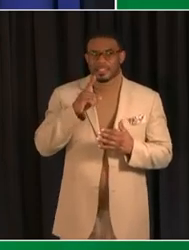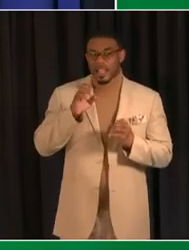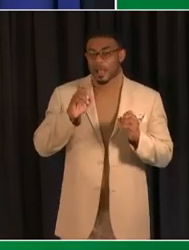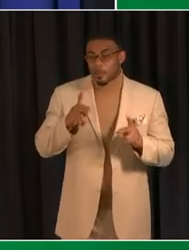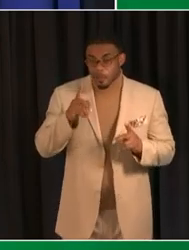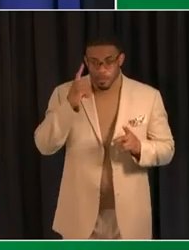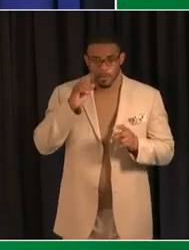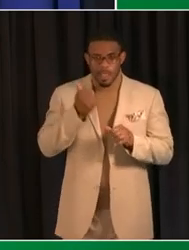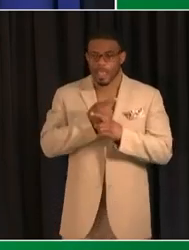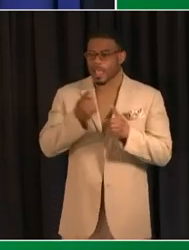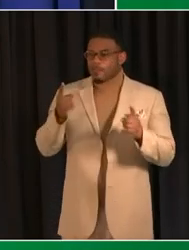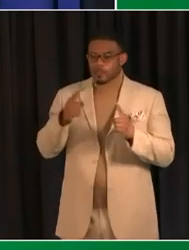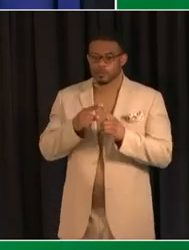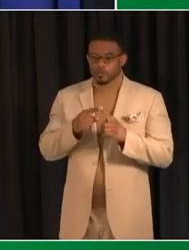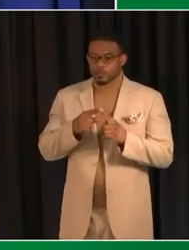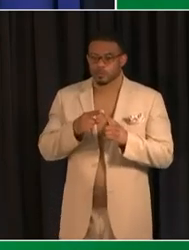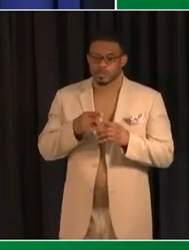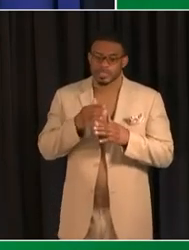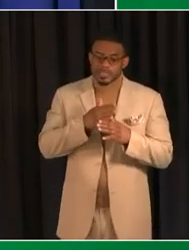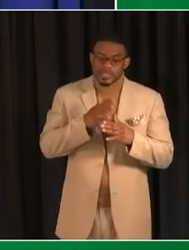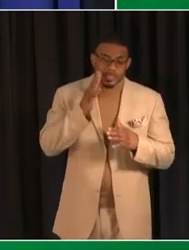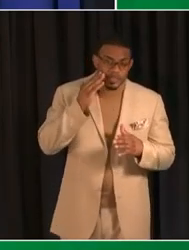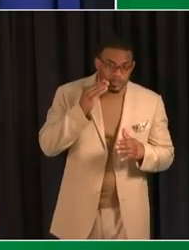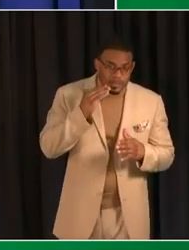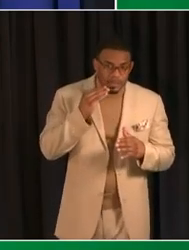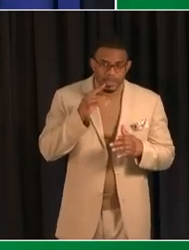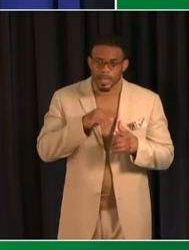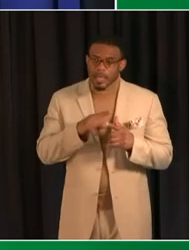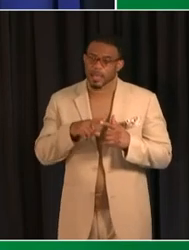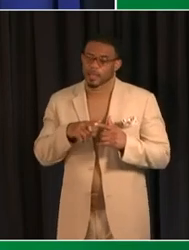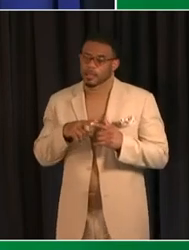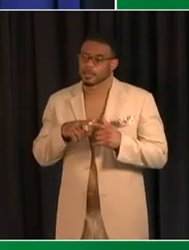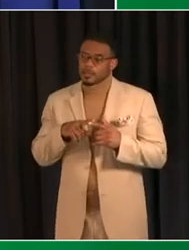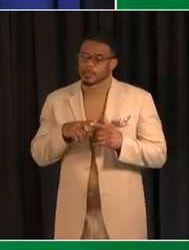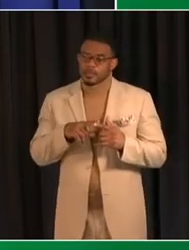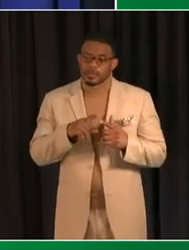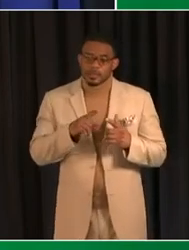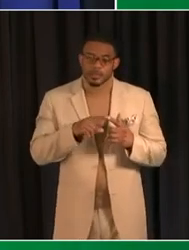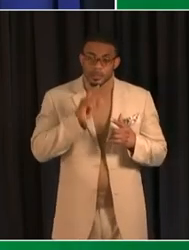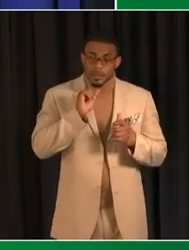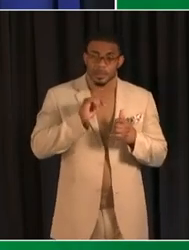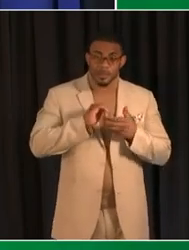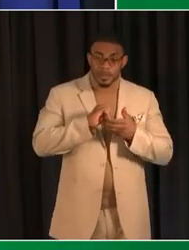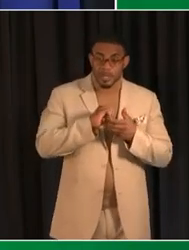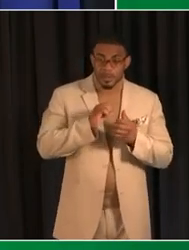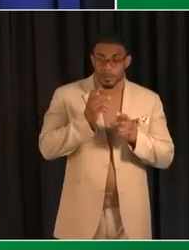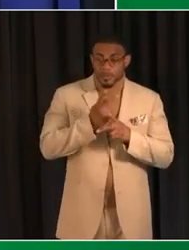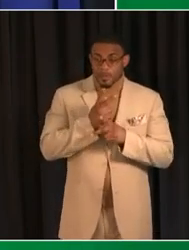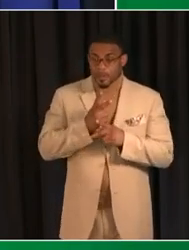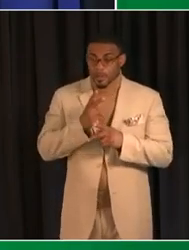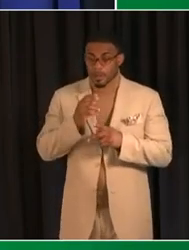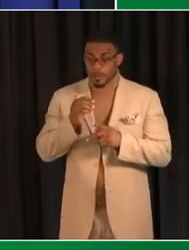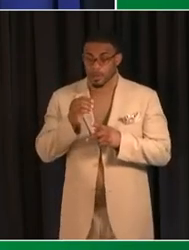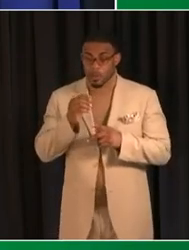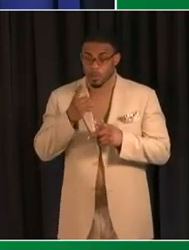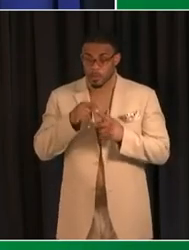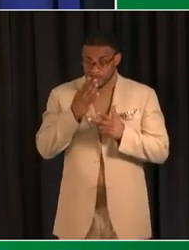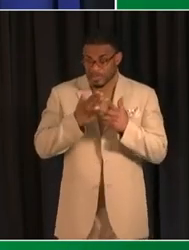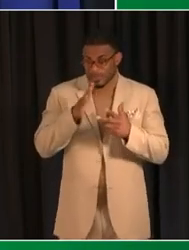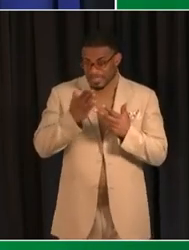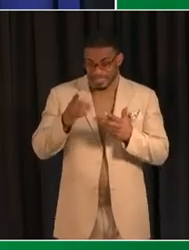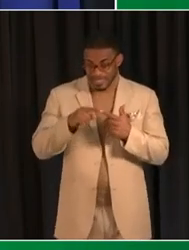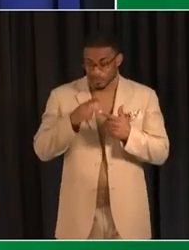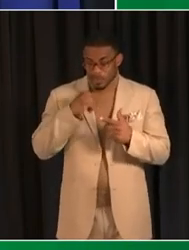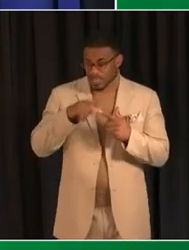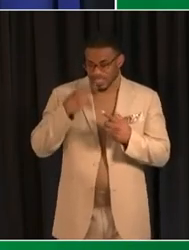is an opportunity is for everyone to share their experiences and to be able to kind of collaborate and figure out what are some things